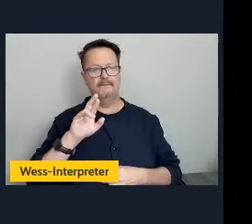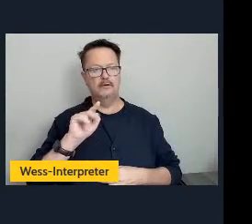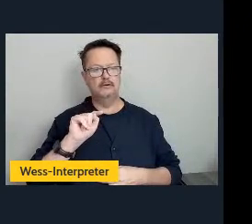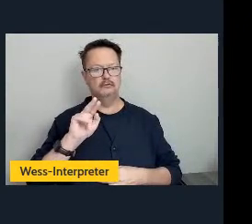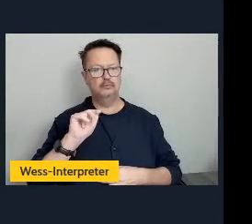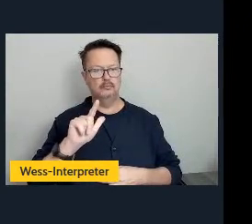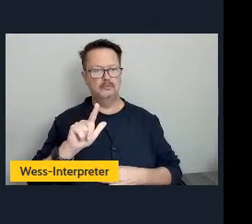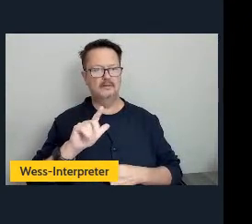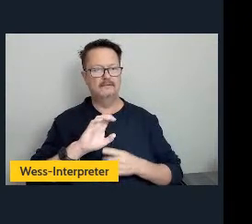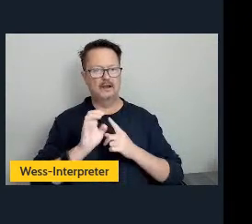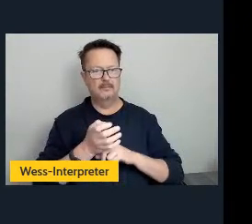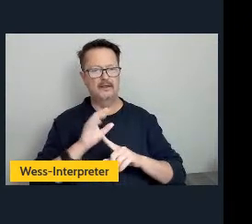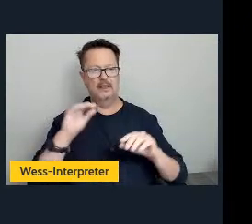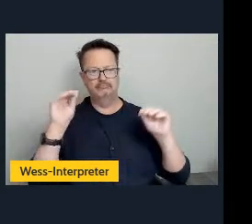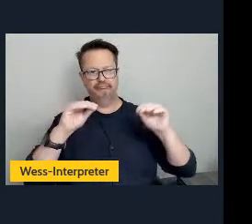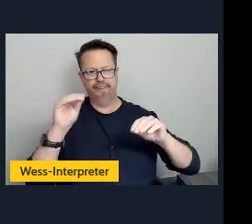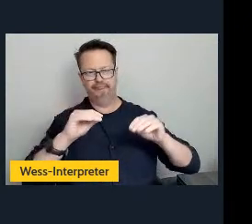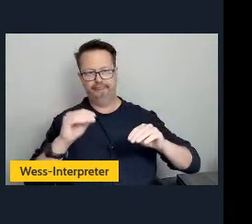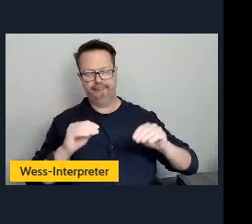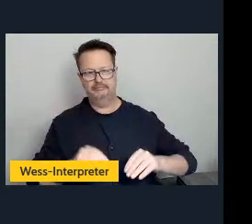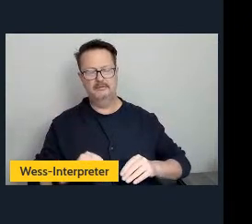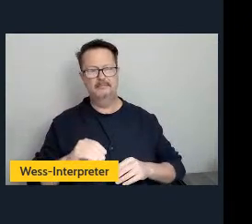installed.